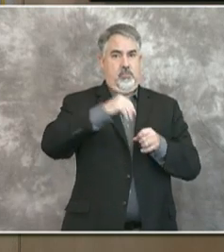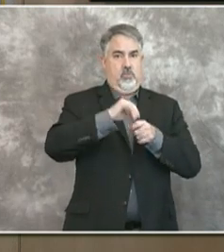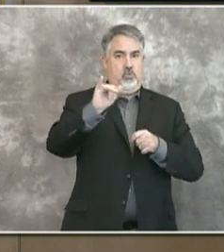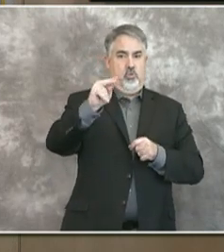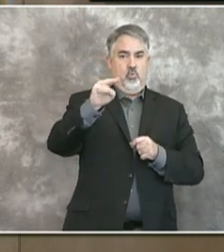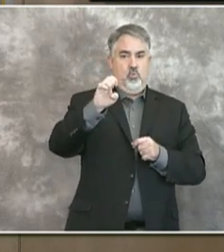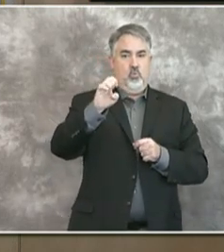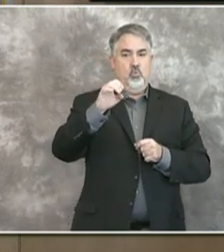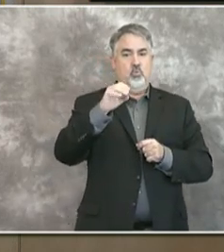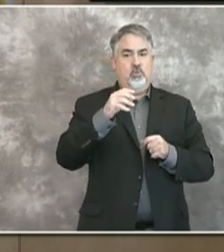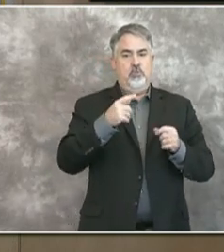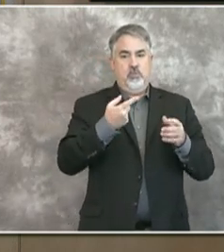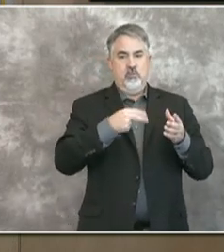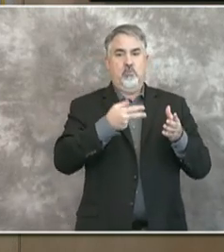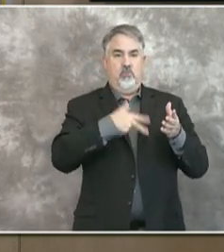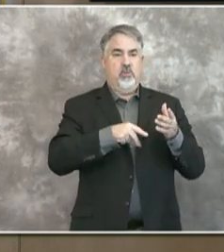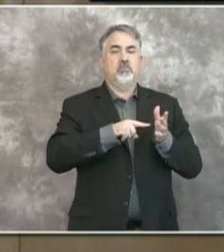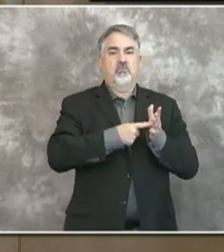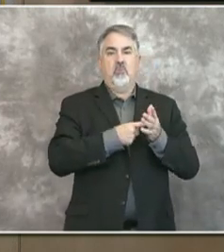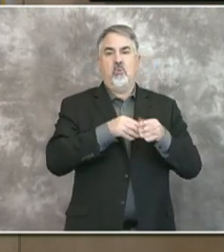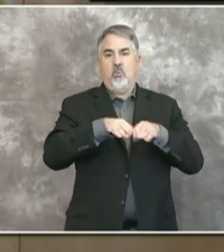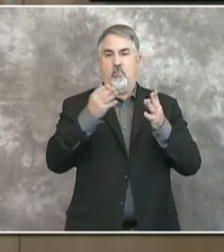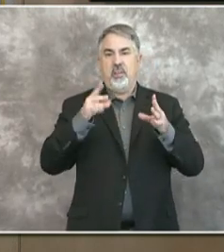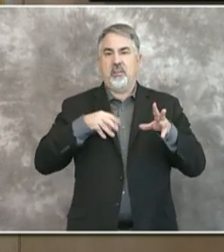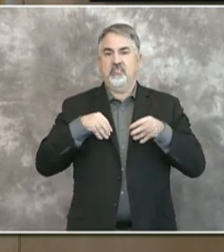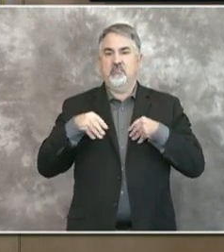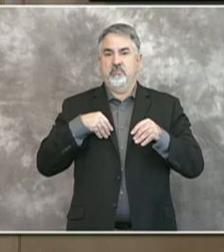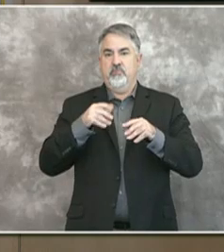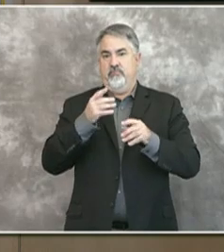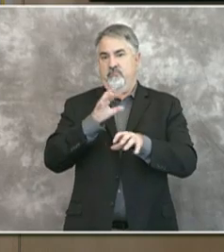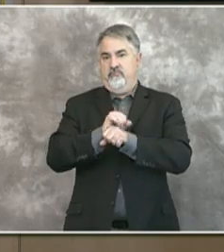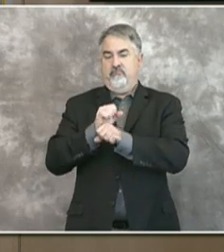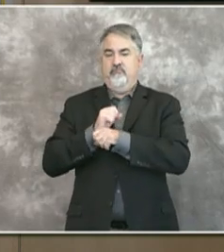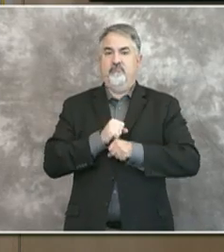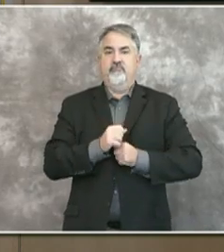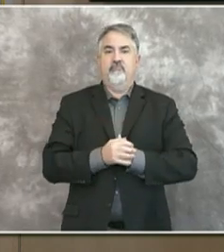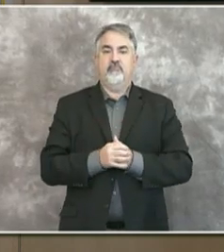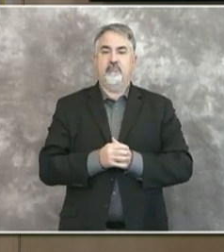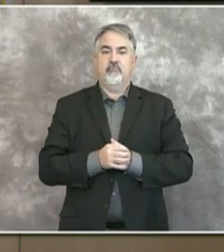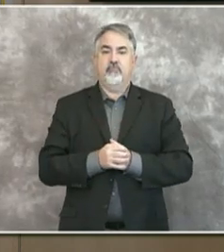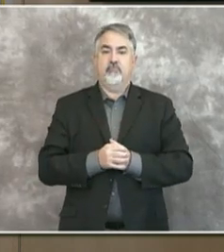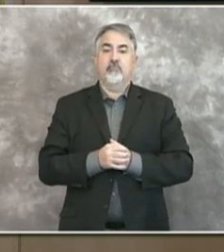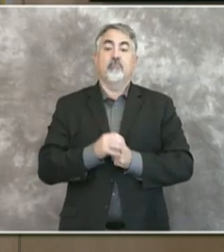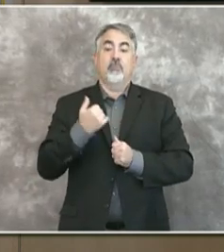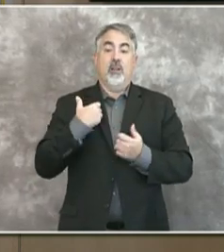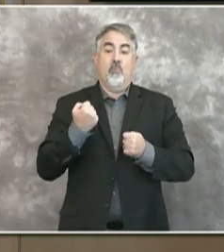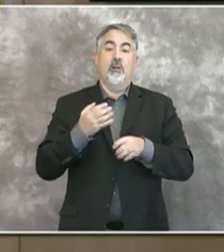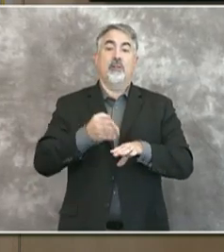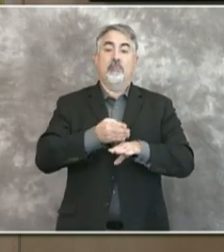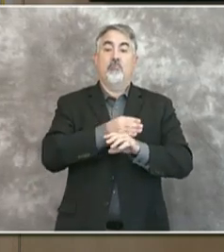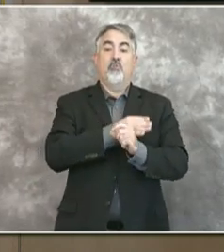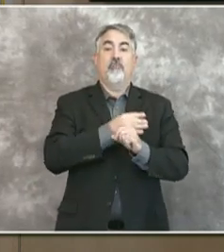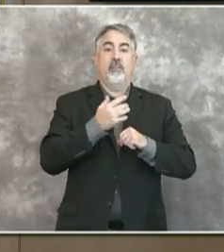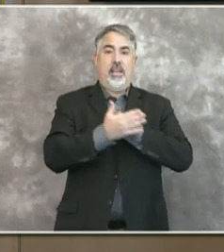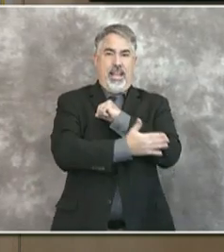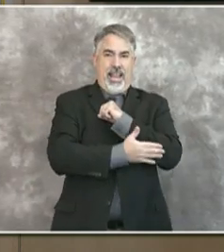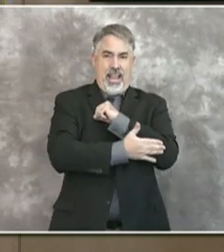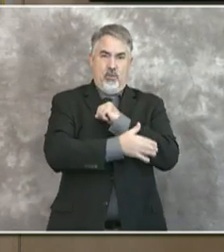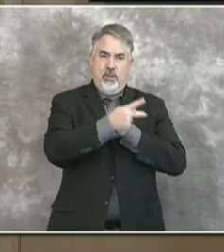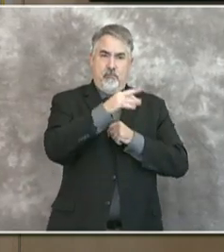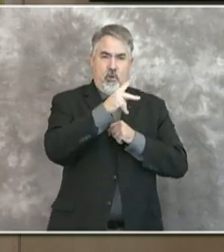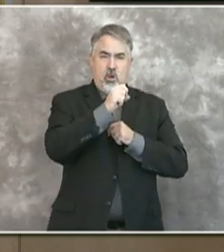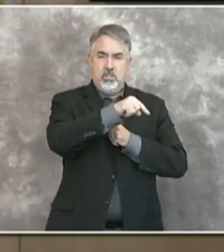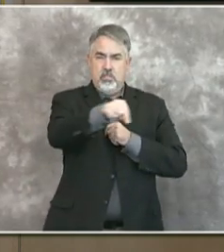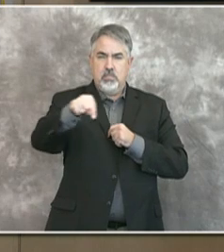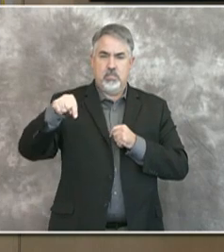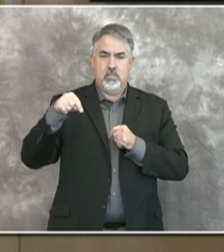a supervisor, one of my favorite passions over the years has been to enhance our county parks and trails, and I'm really excited to share